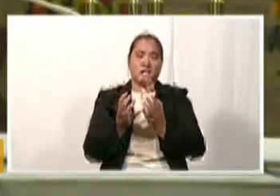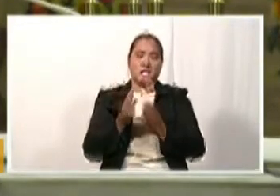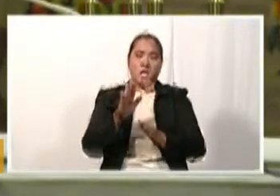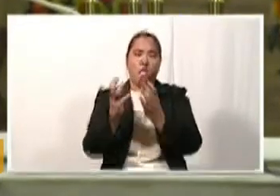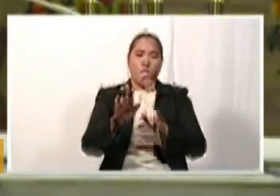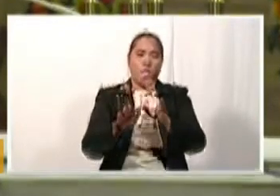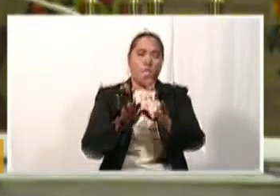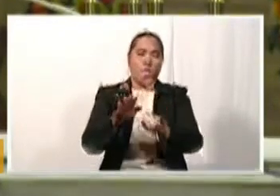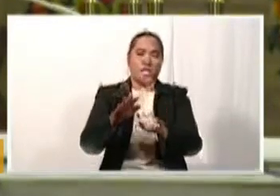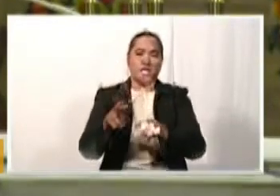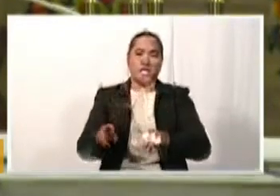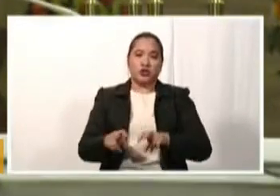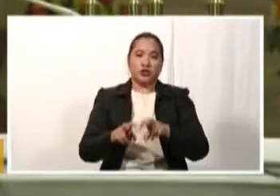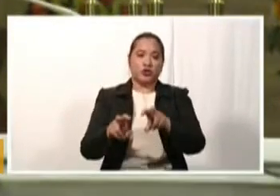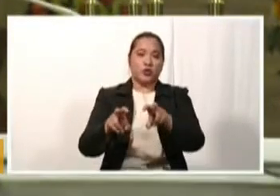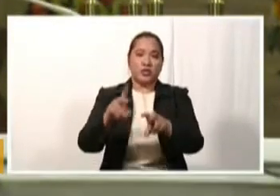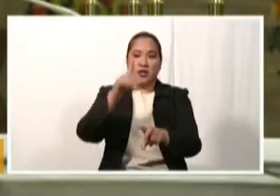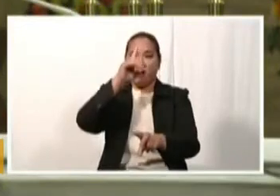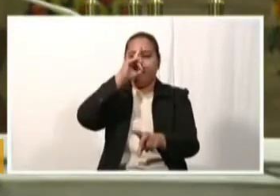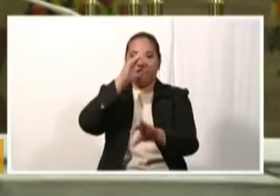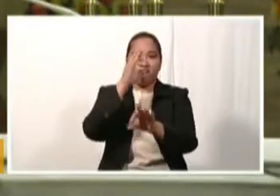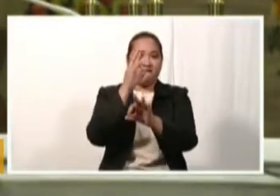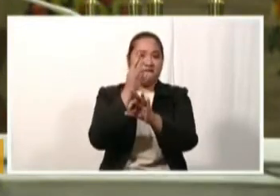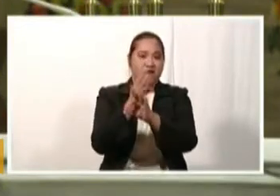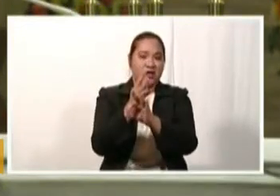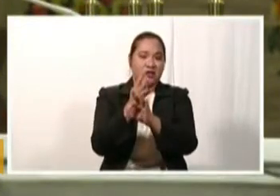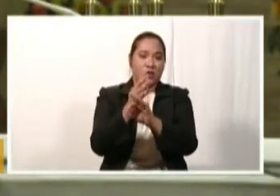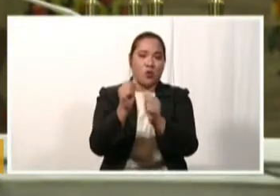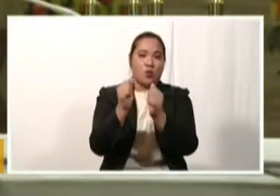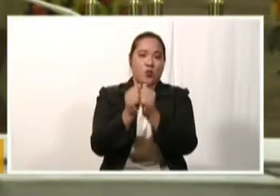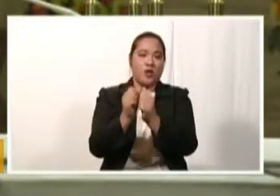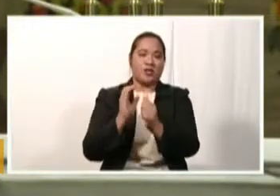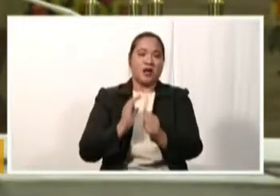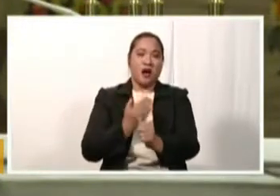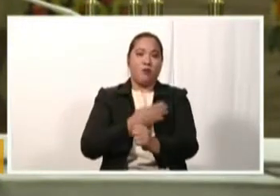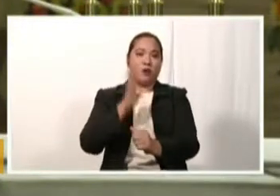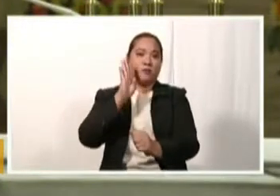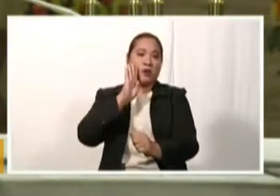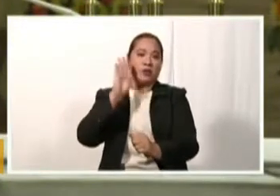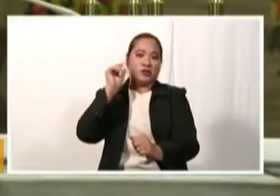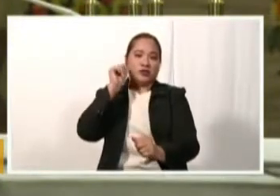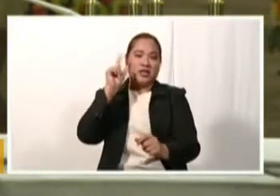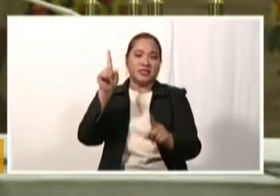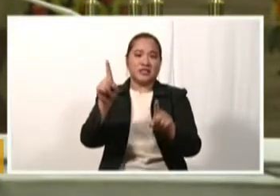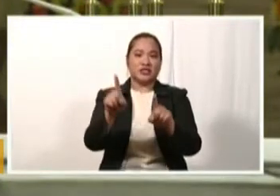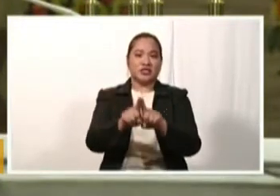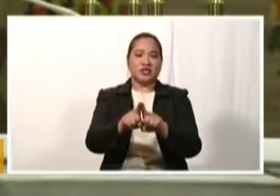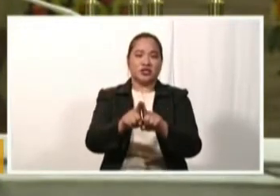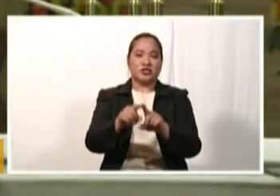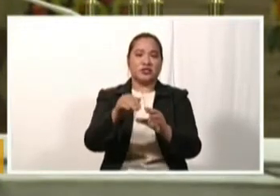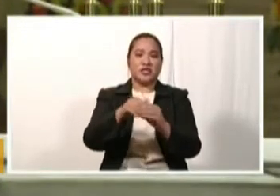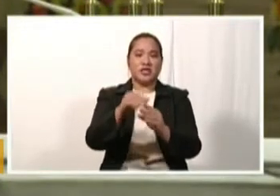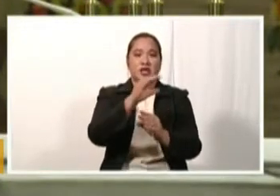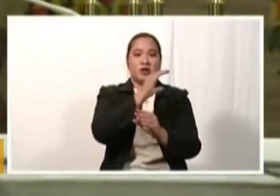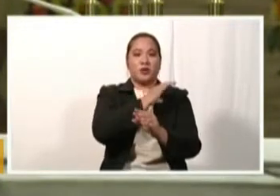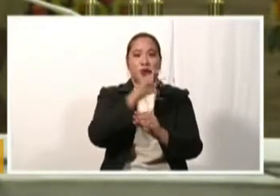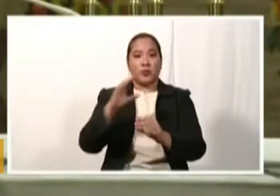walk the journey of faith with our brothers and sisters in Christ.